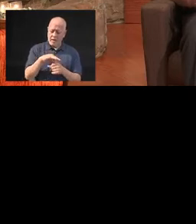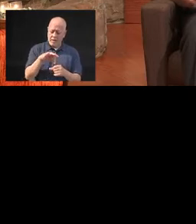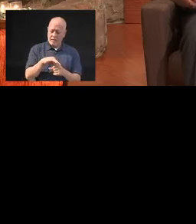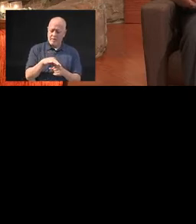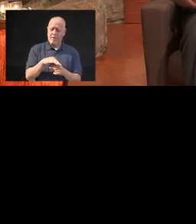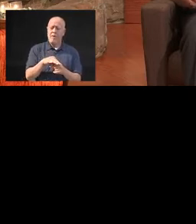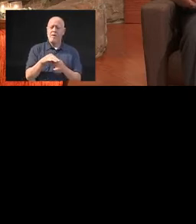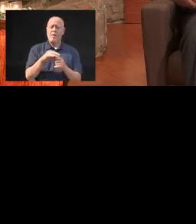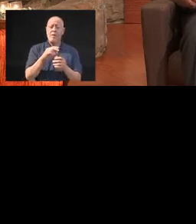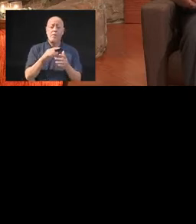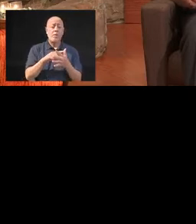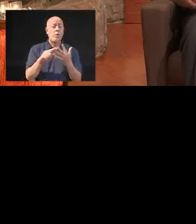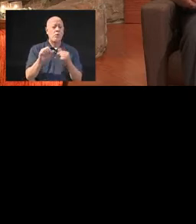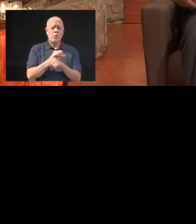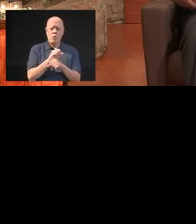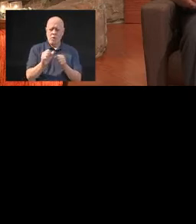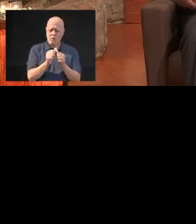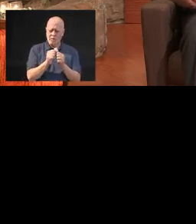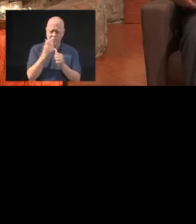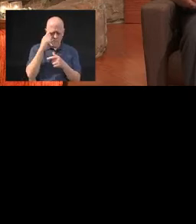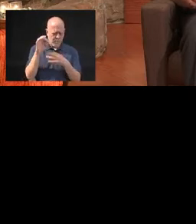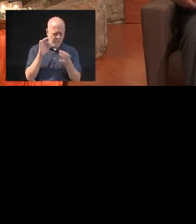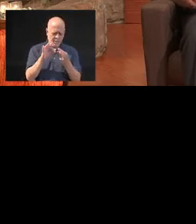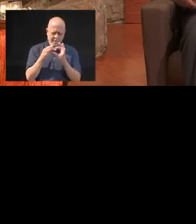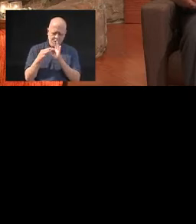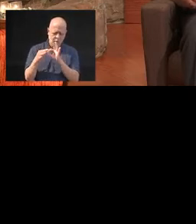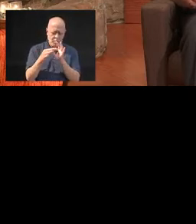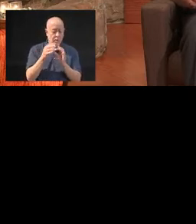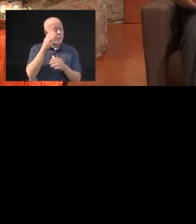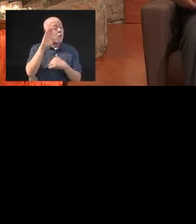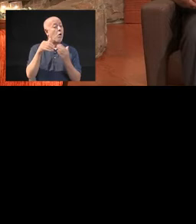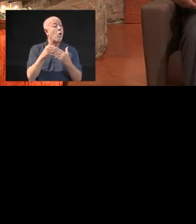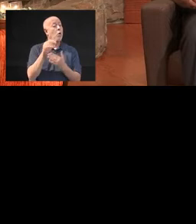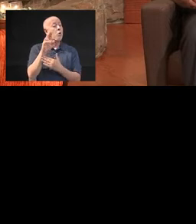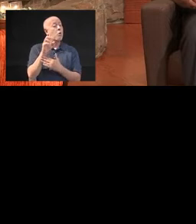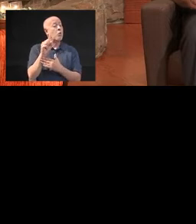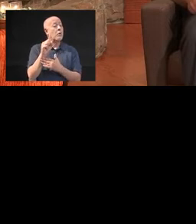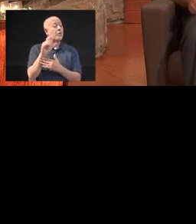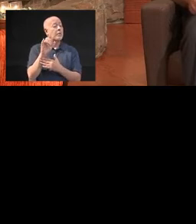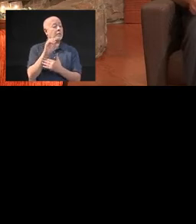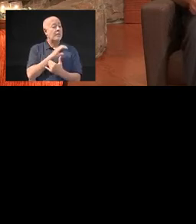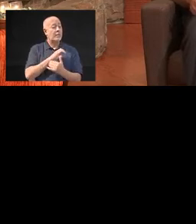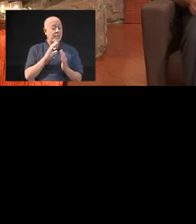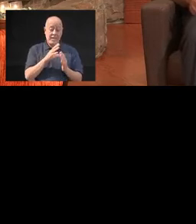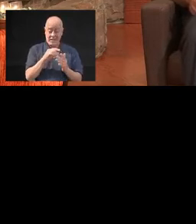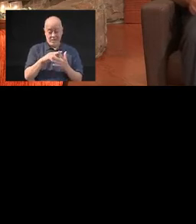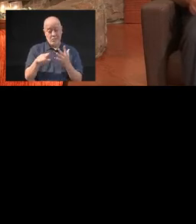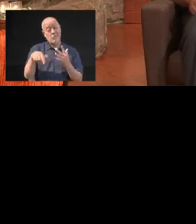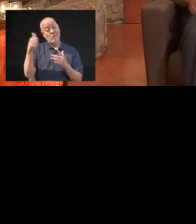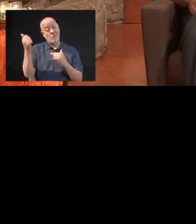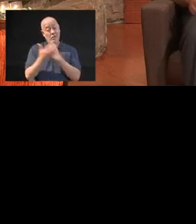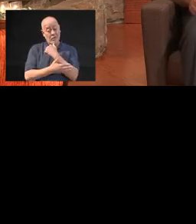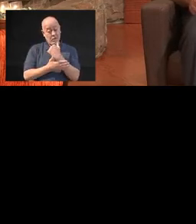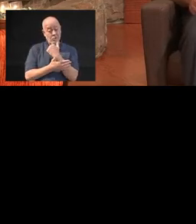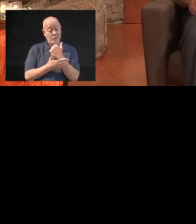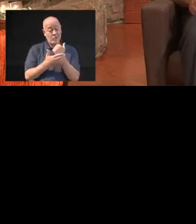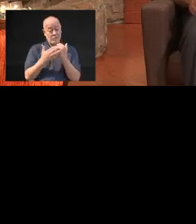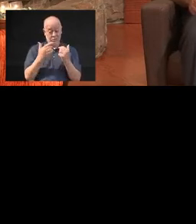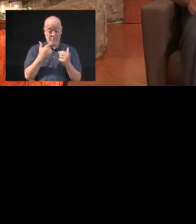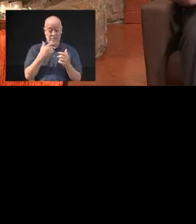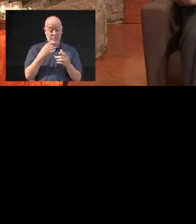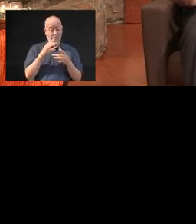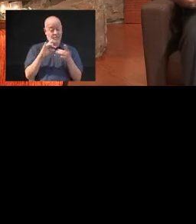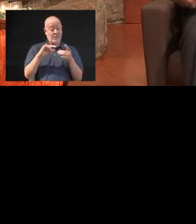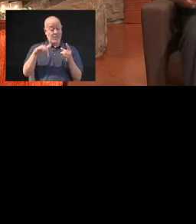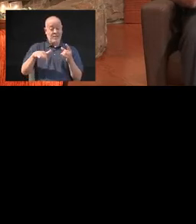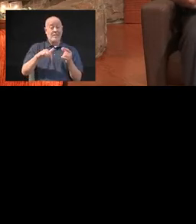more perfect union, and for all U.S. citizens, as well as those from abroad who call the United States their home.